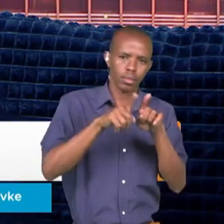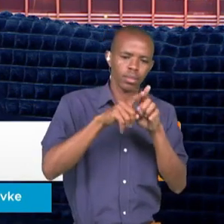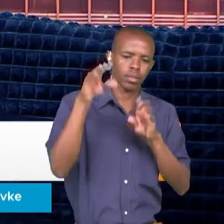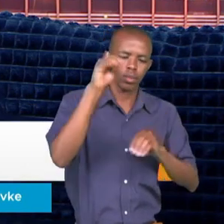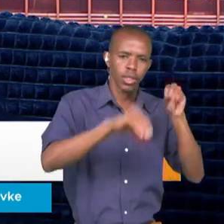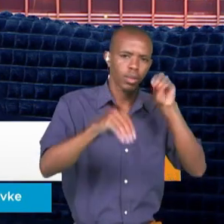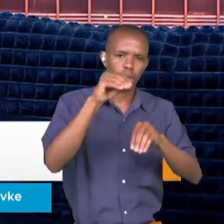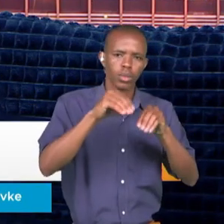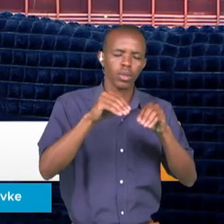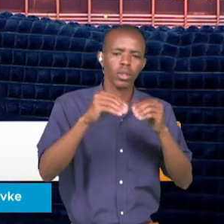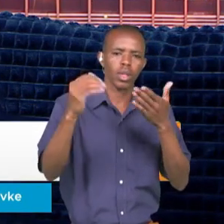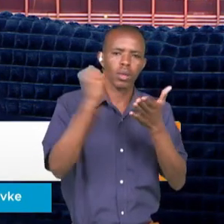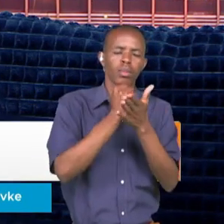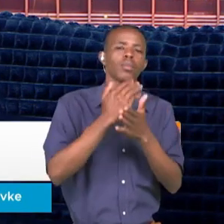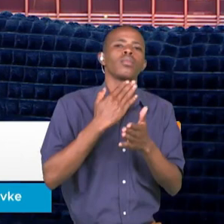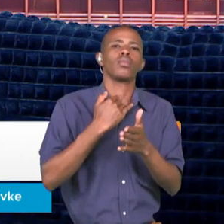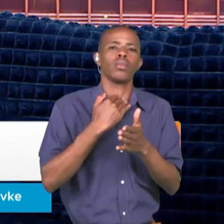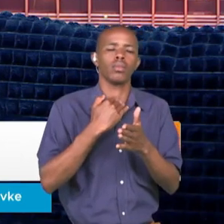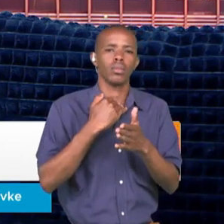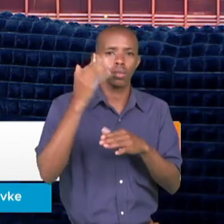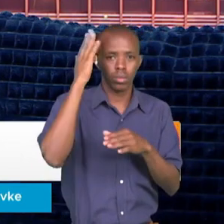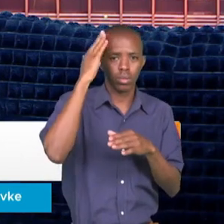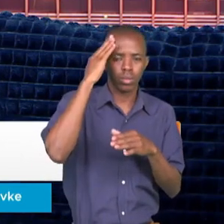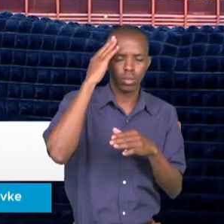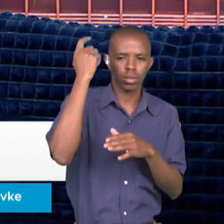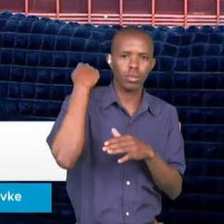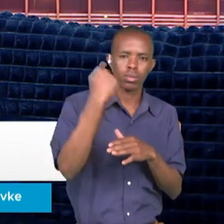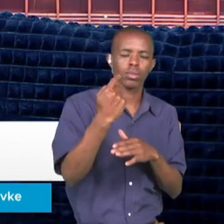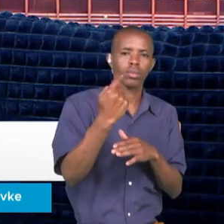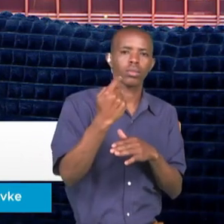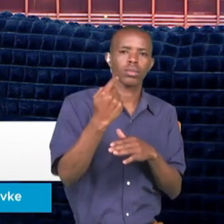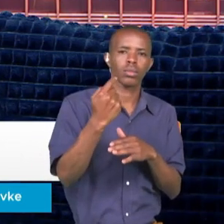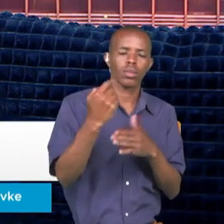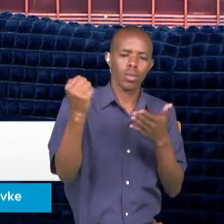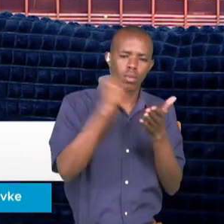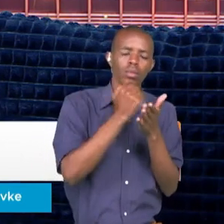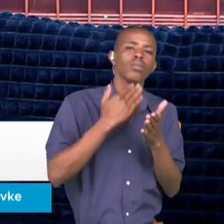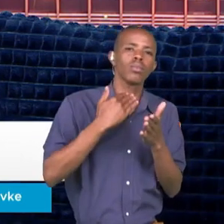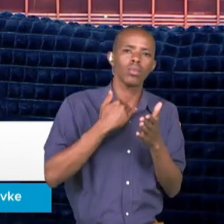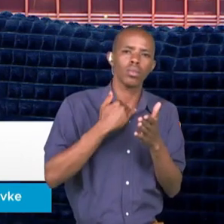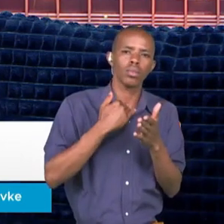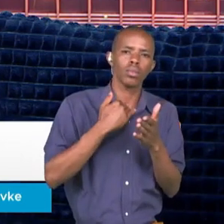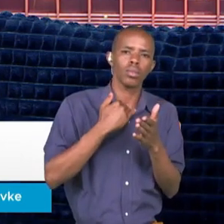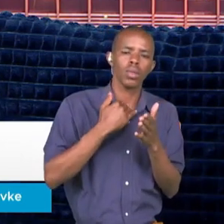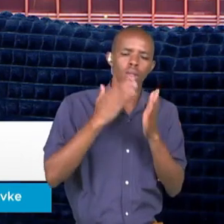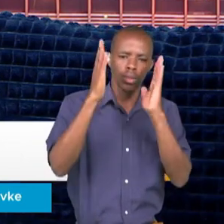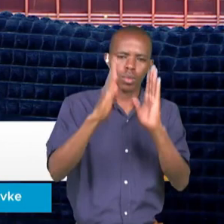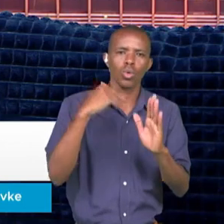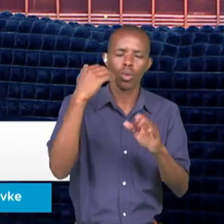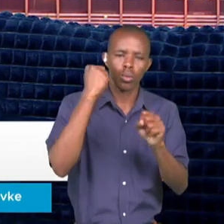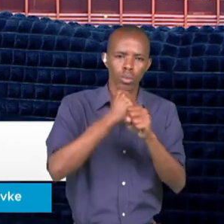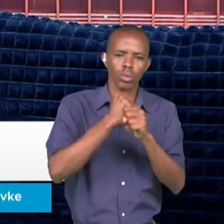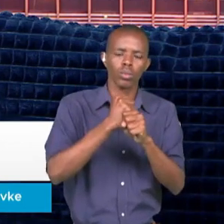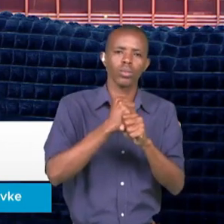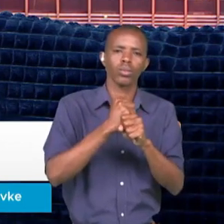contributed to what employers want. Mm-hmm. Currently, what an employer would want is someone who's able to perform.